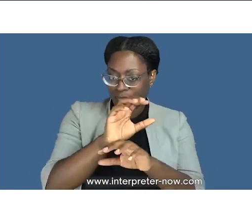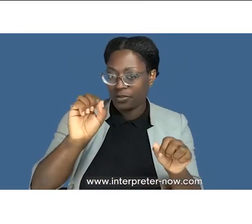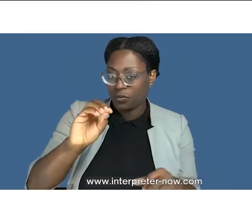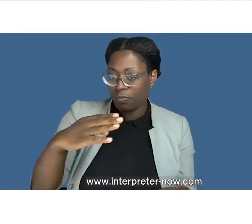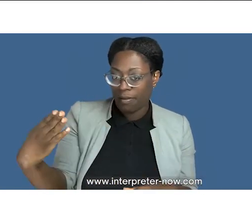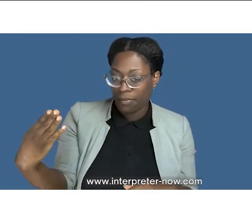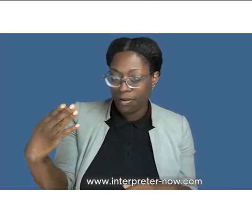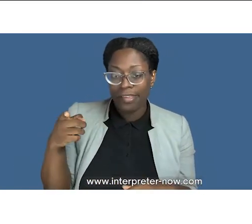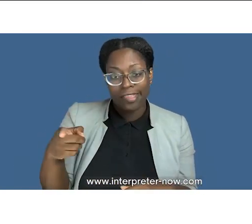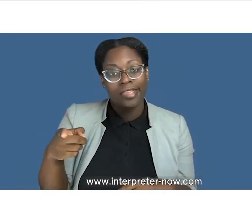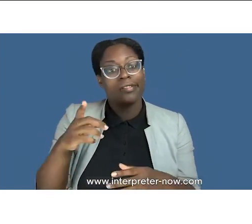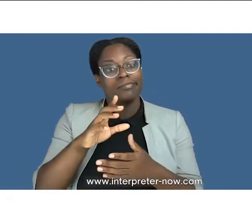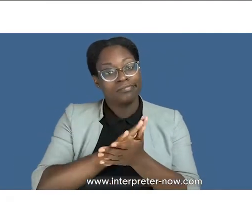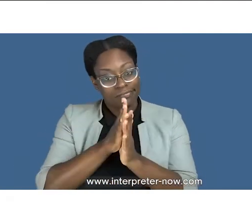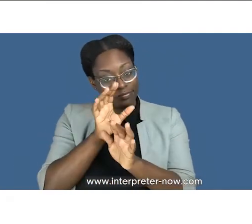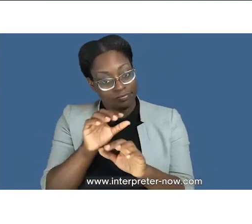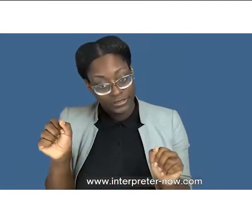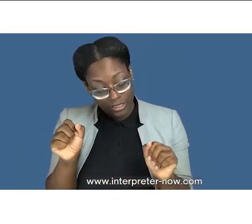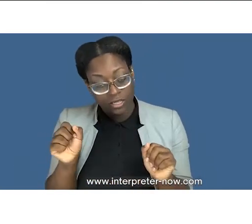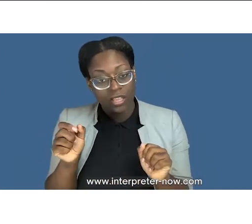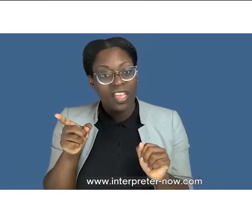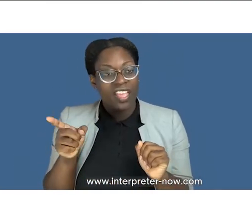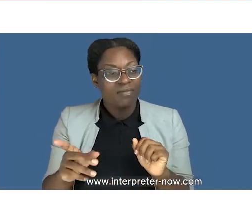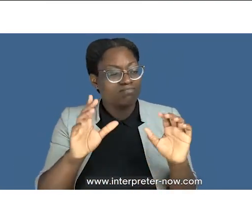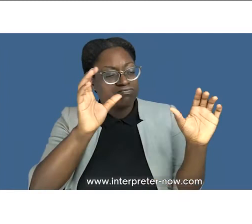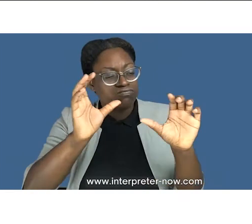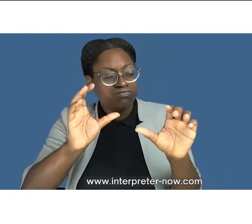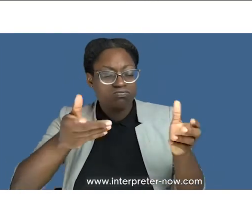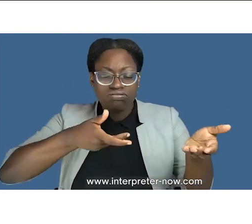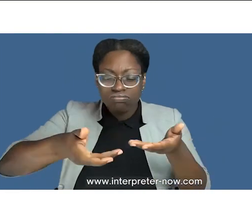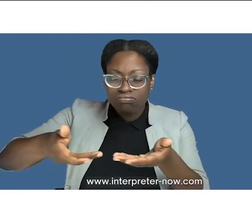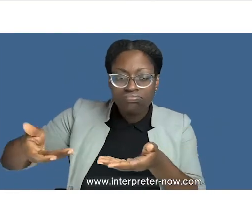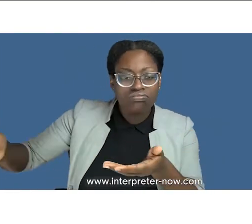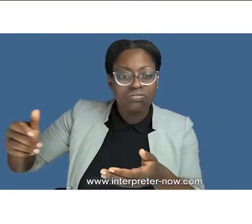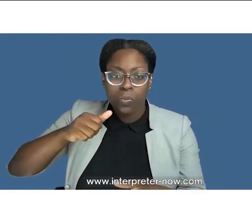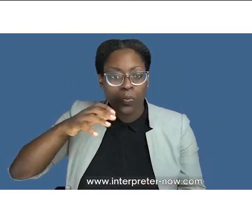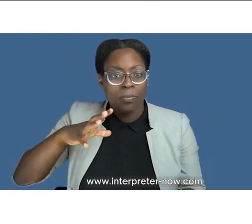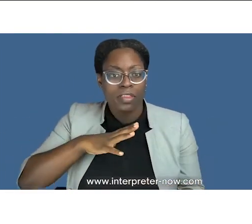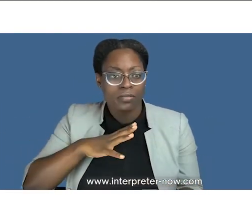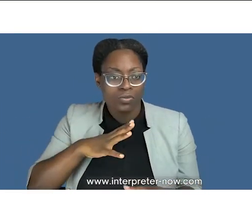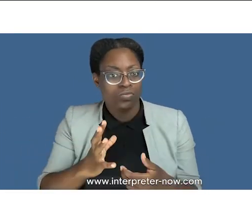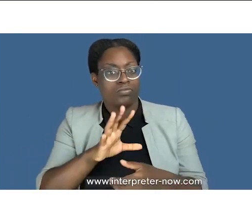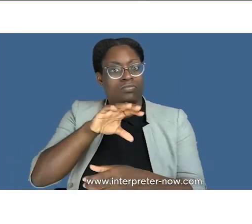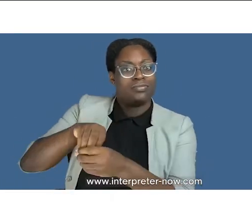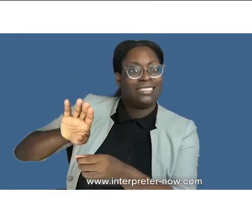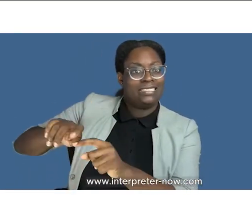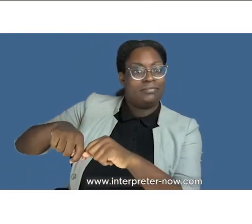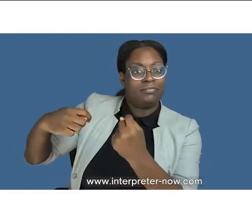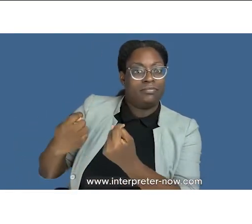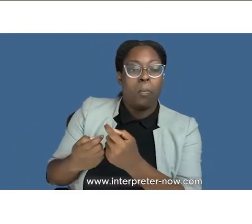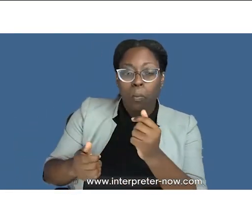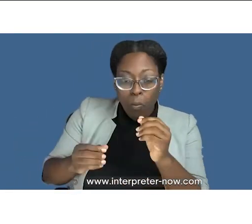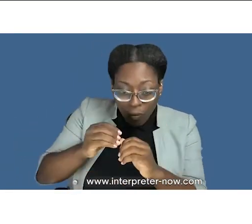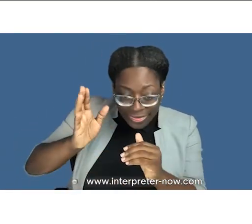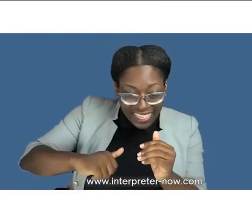president, he hired more women than had ever been hired before. Still